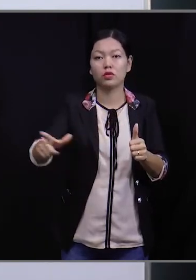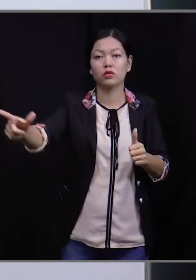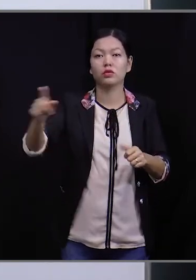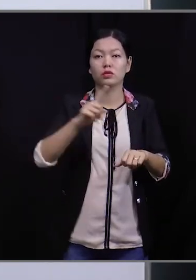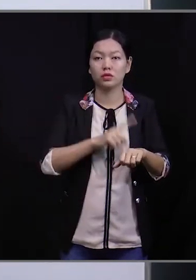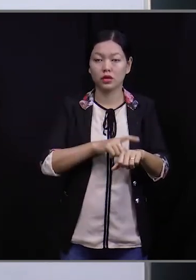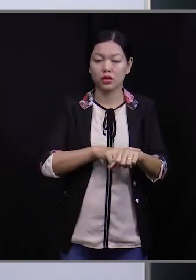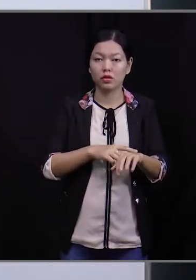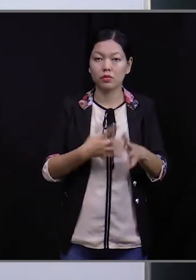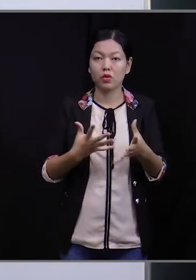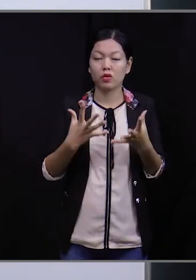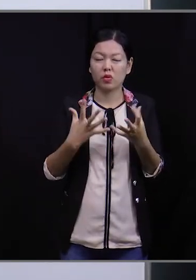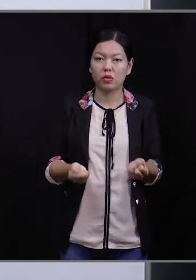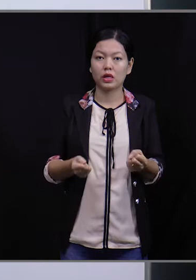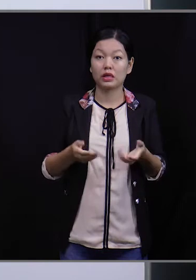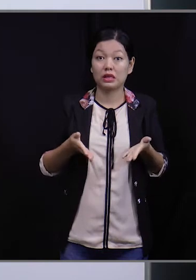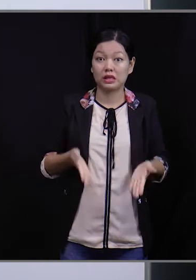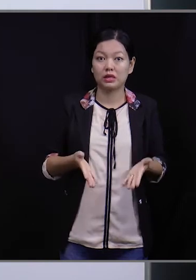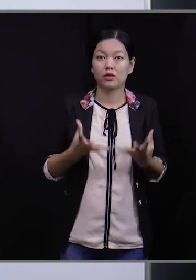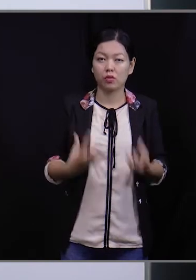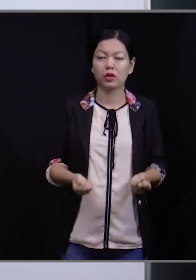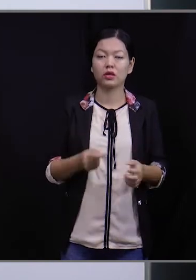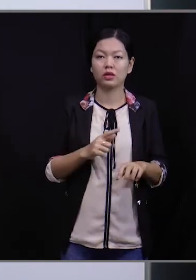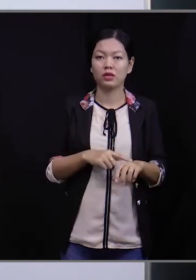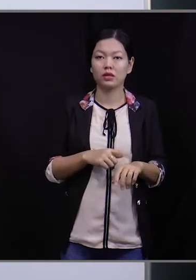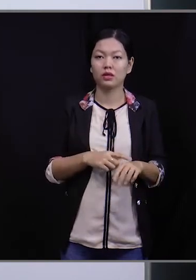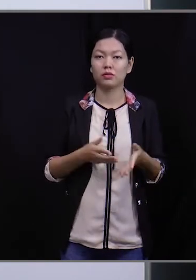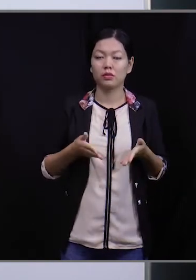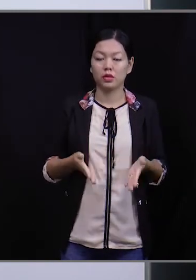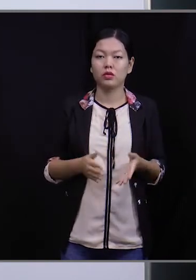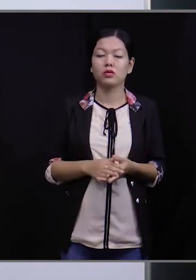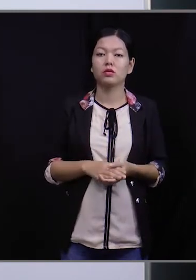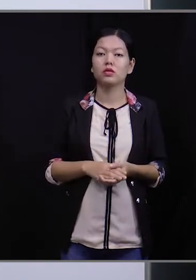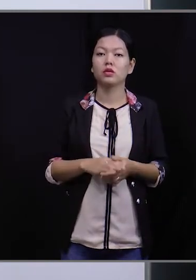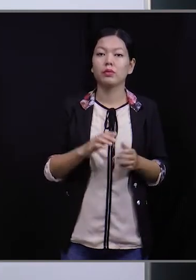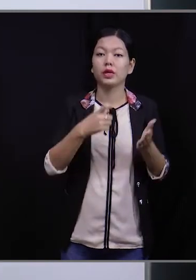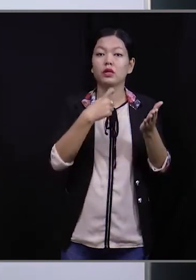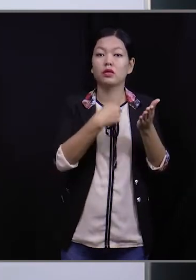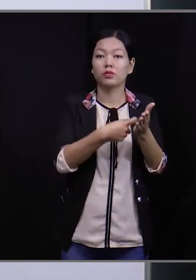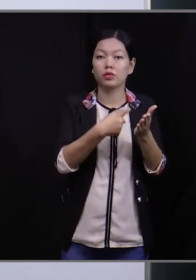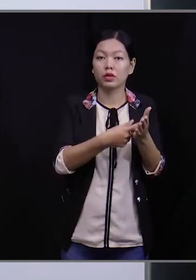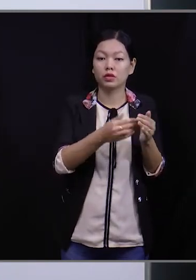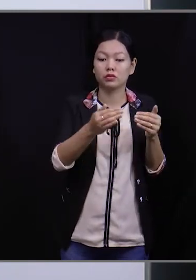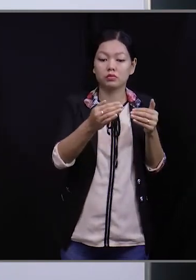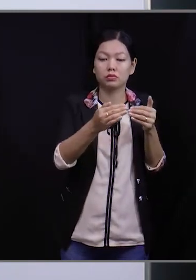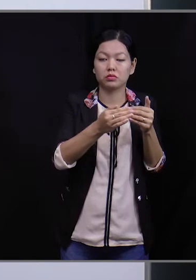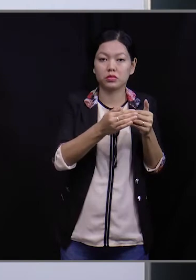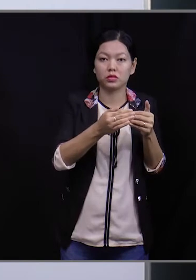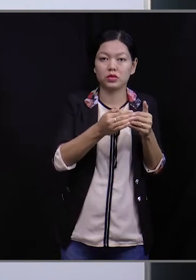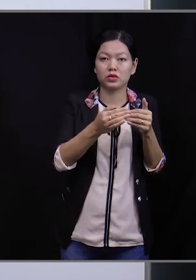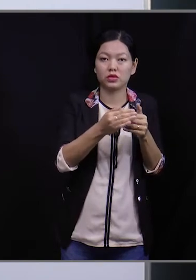emergency situation, and repo rate is applied in short run period. Clear or not? Repo